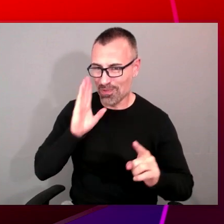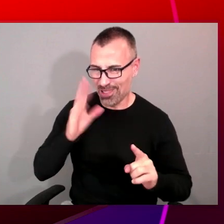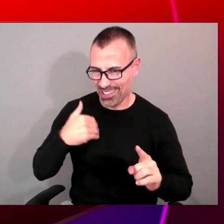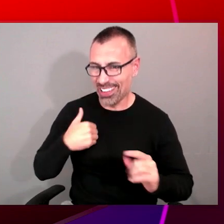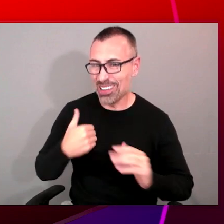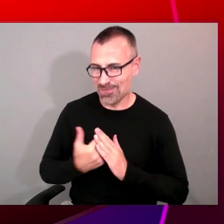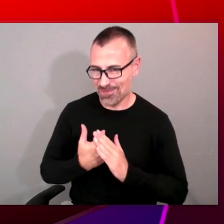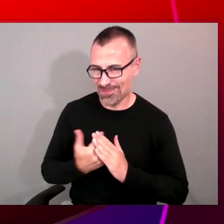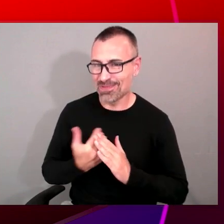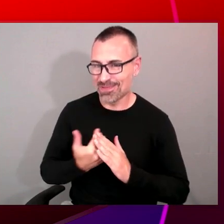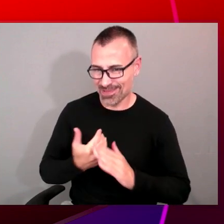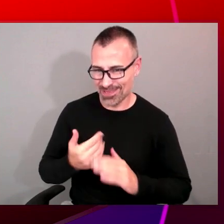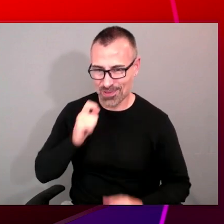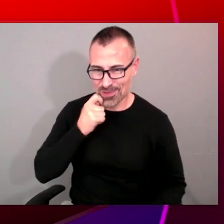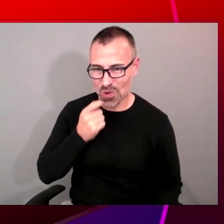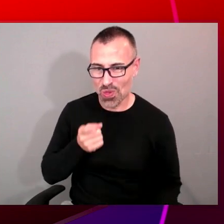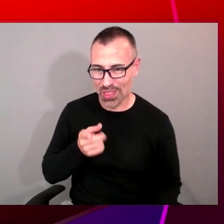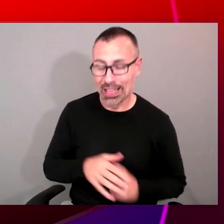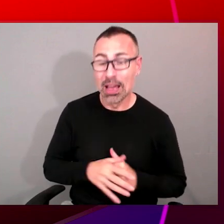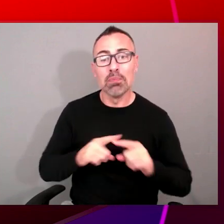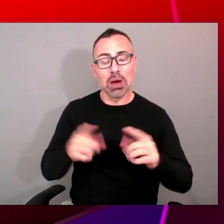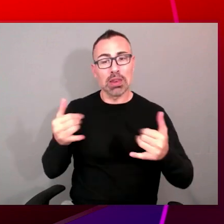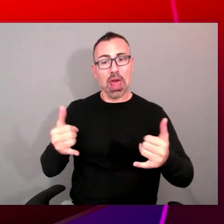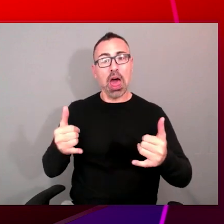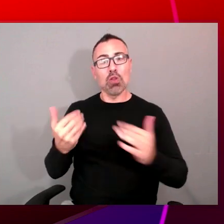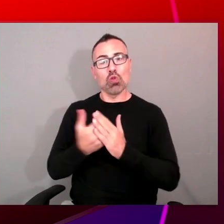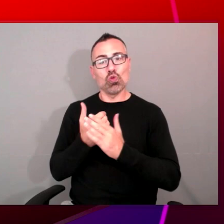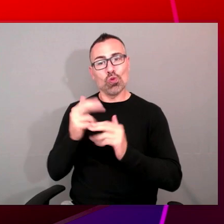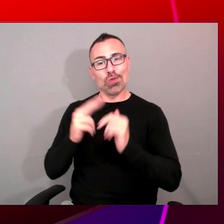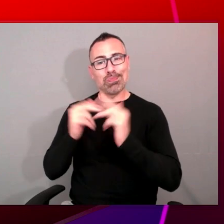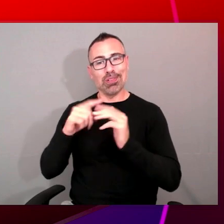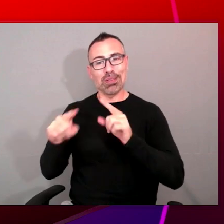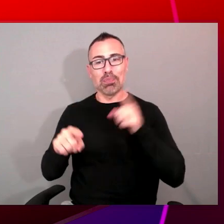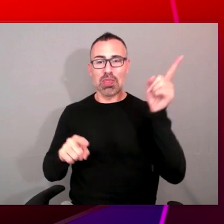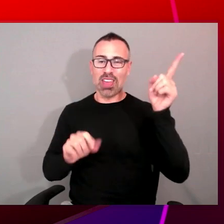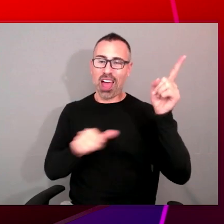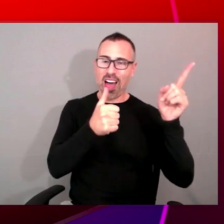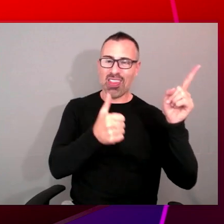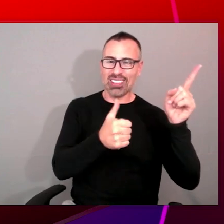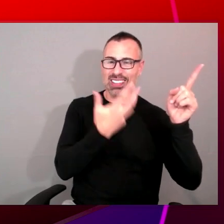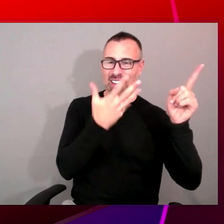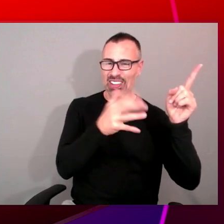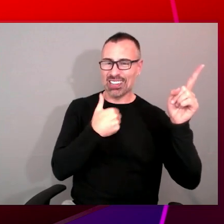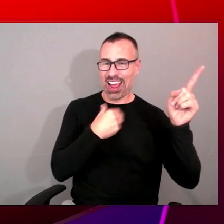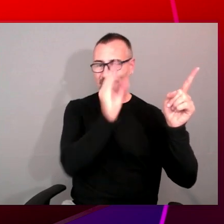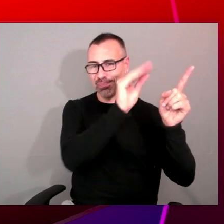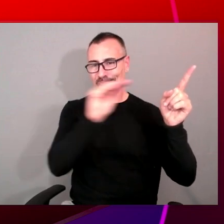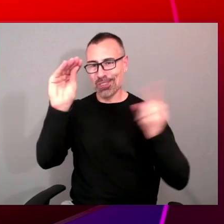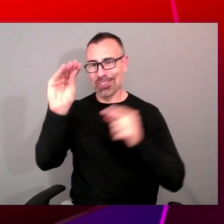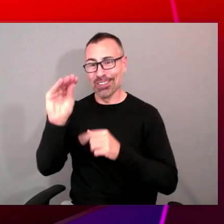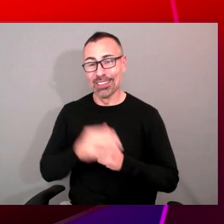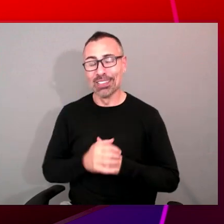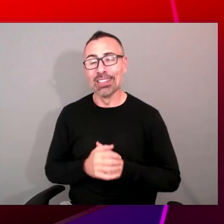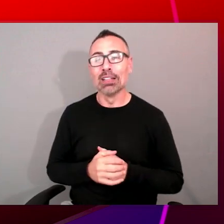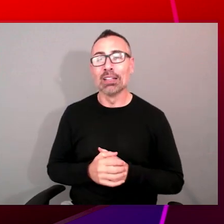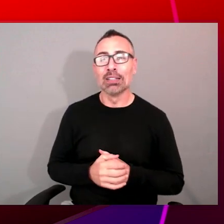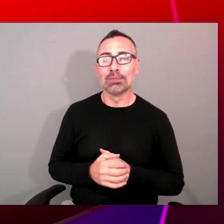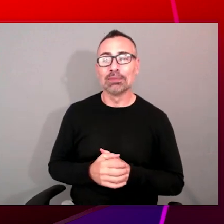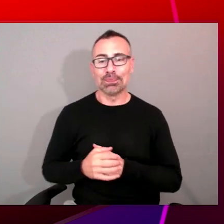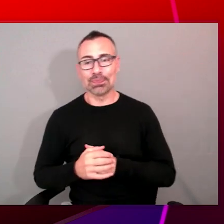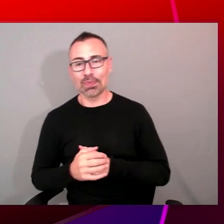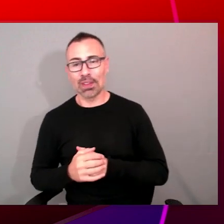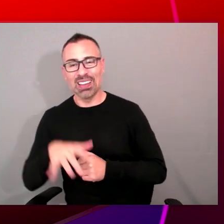it is now being built, but with all that other stuff already being built. Yeah, I think the term we've started to use is just archive as